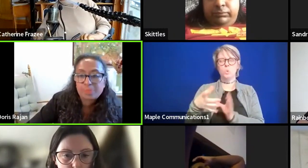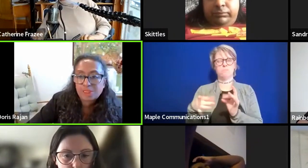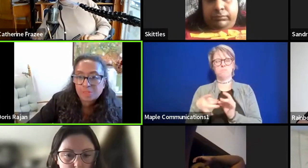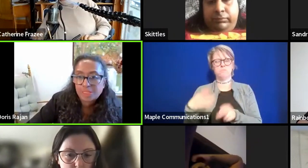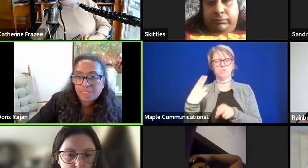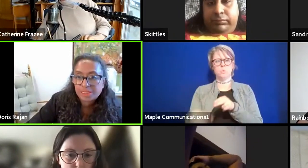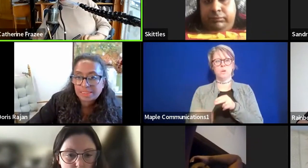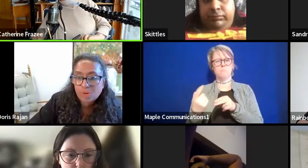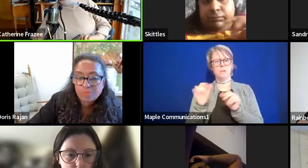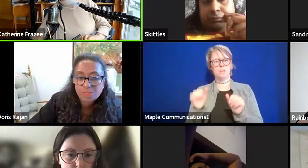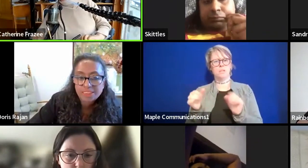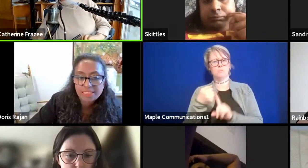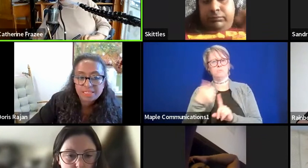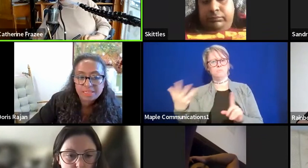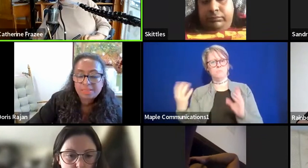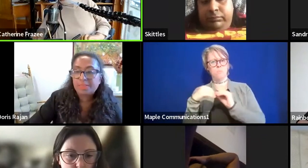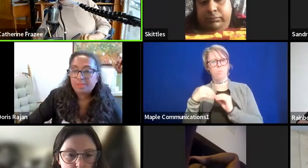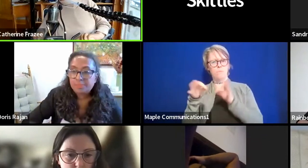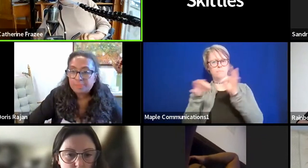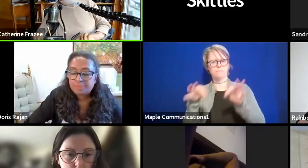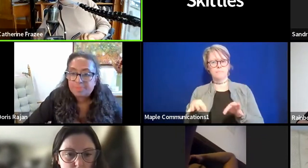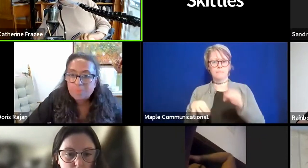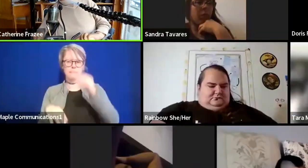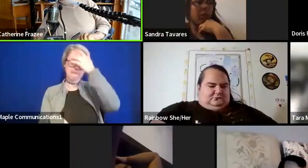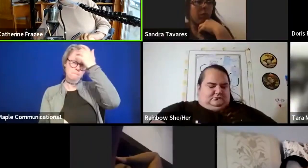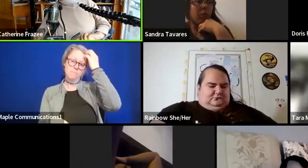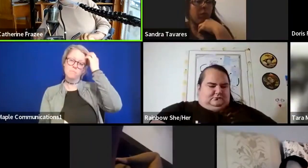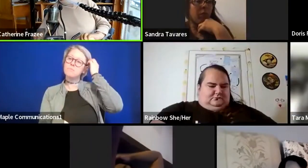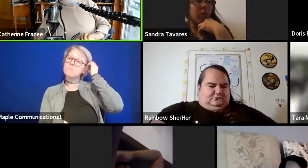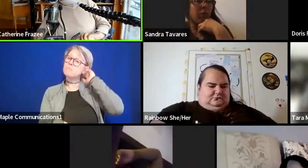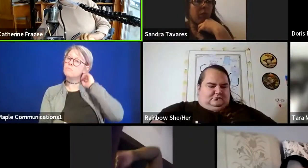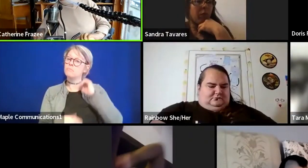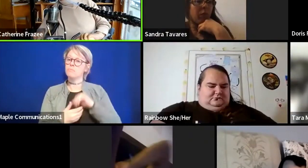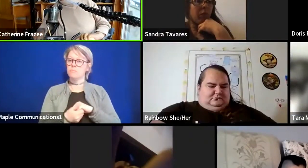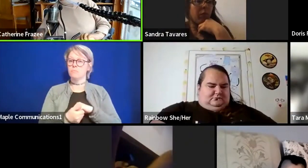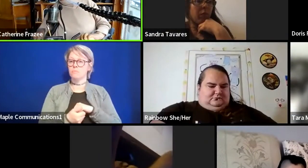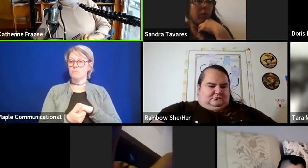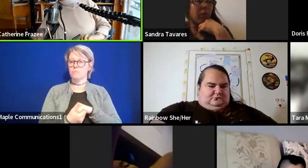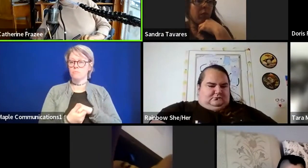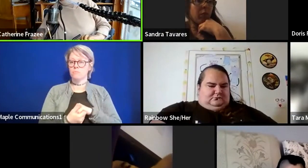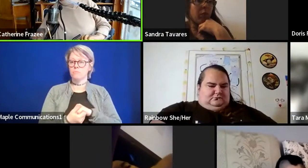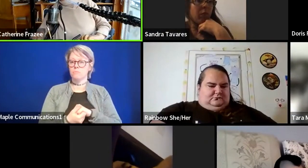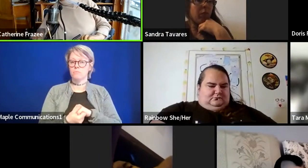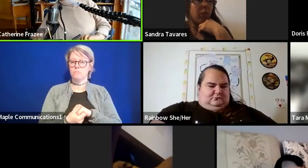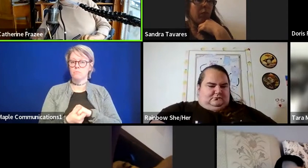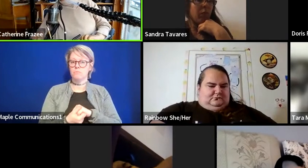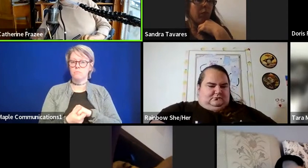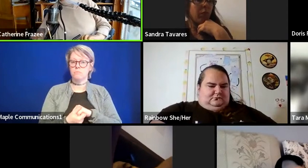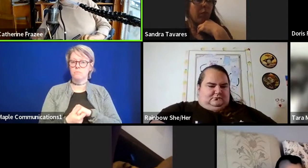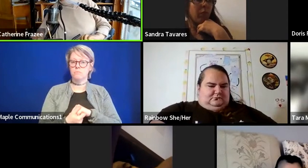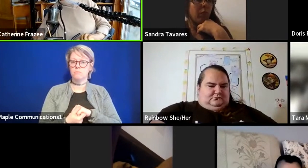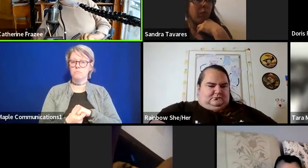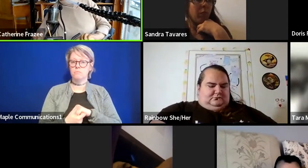bit earlier, but you were going to go in more detail. Yeah, so I'll start where Novelette left off, because